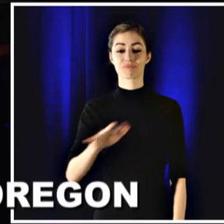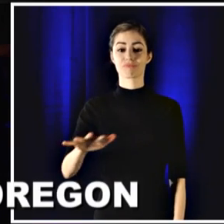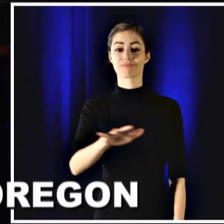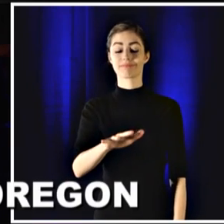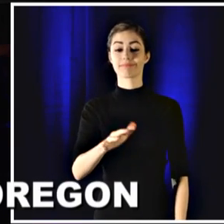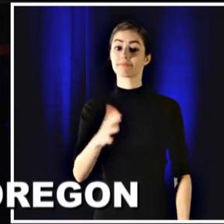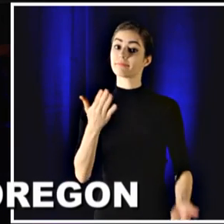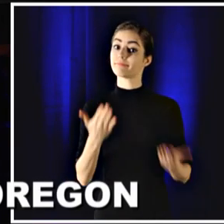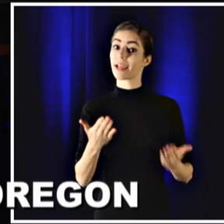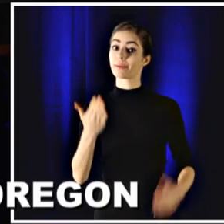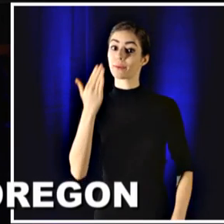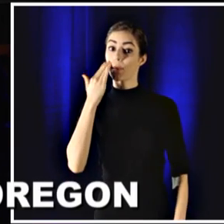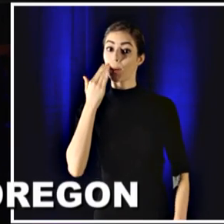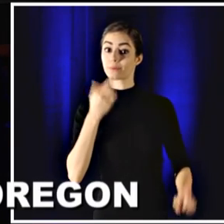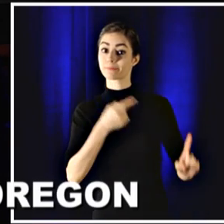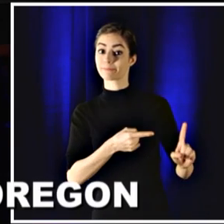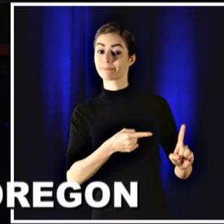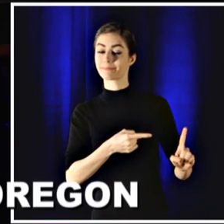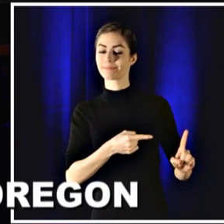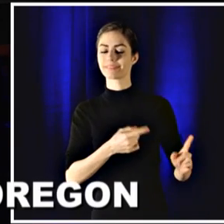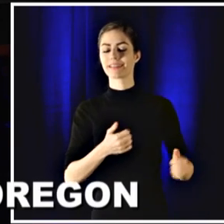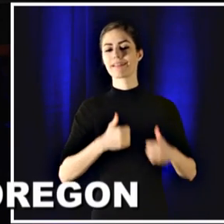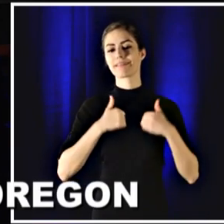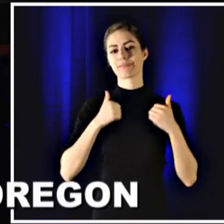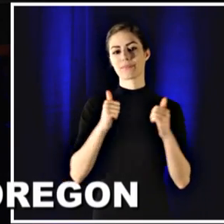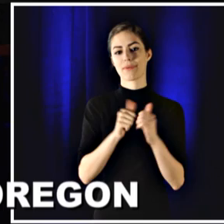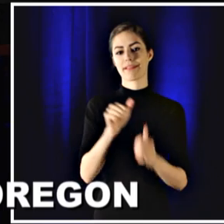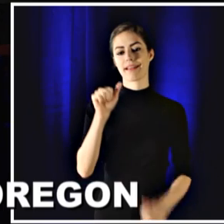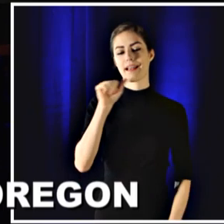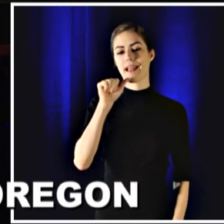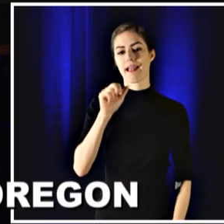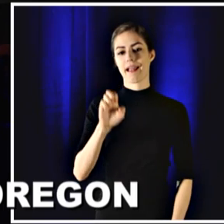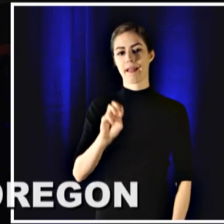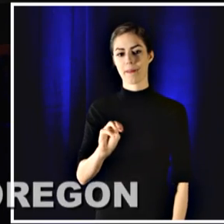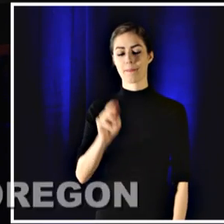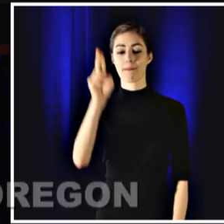and working on this farm day in and day out, this is Dorothy's world.